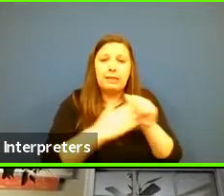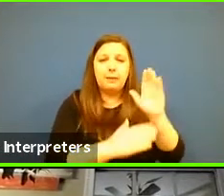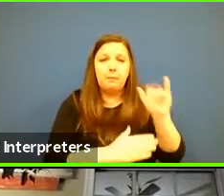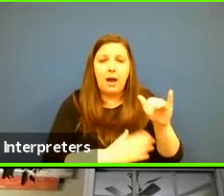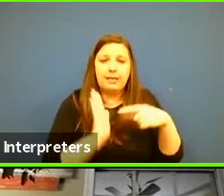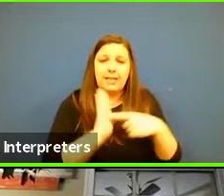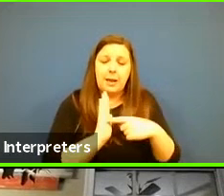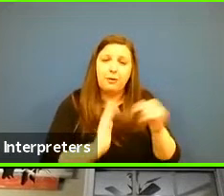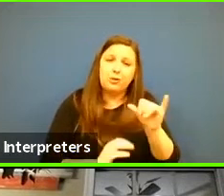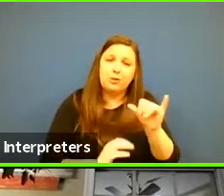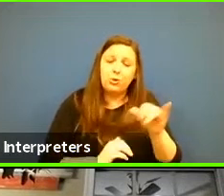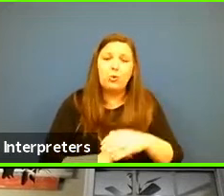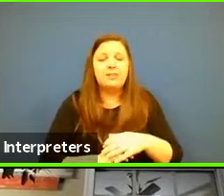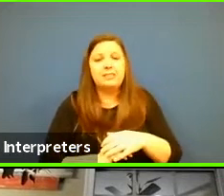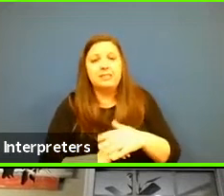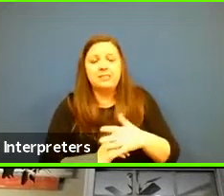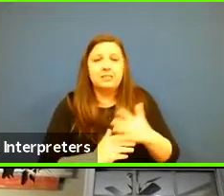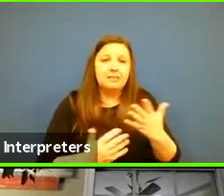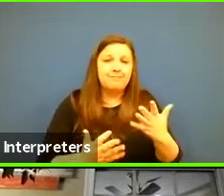you know, I feel like that